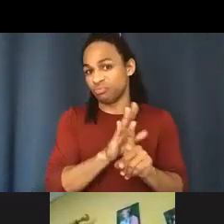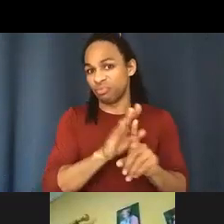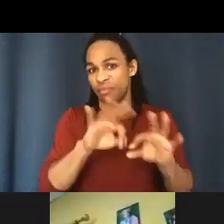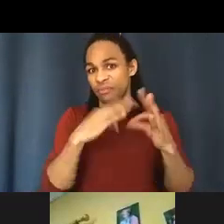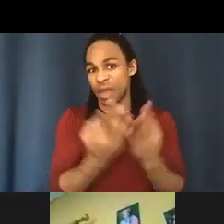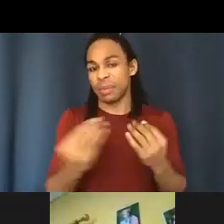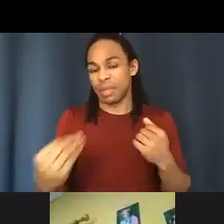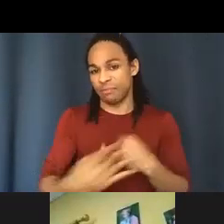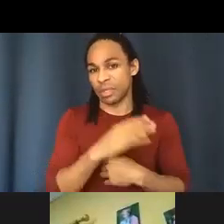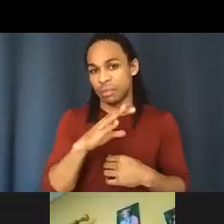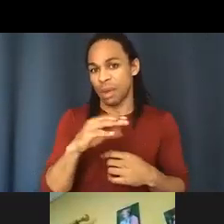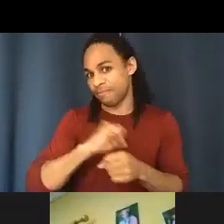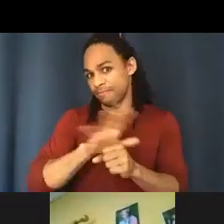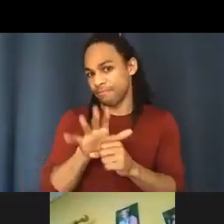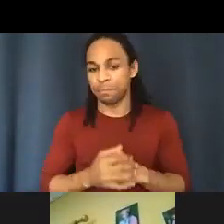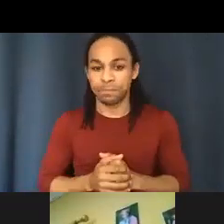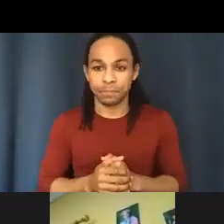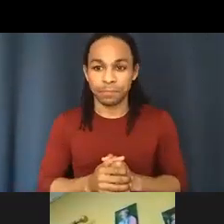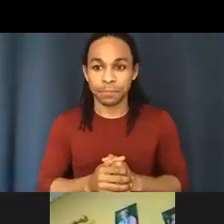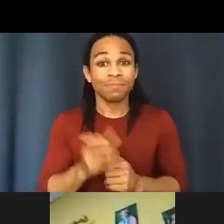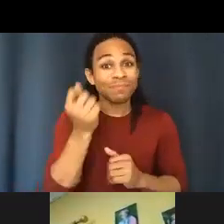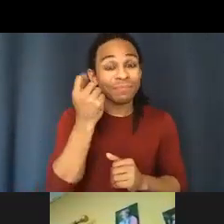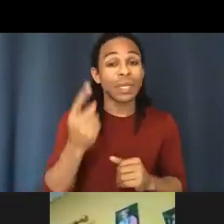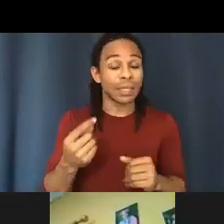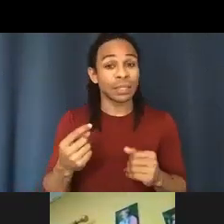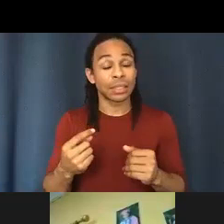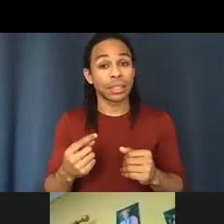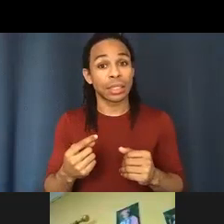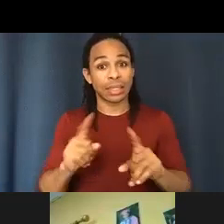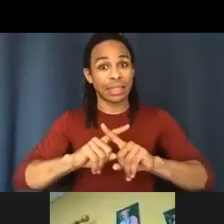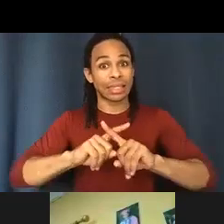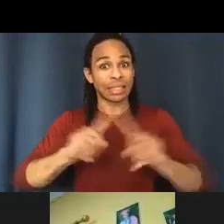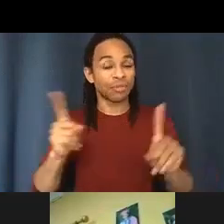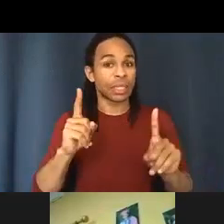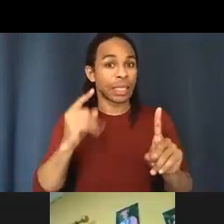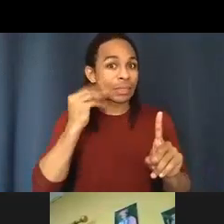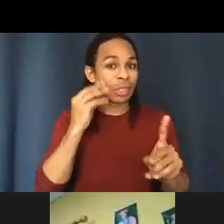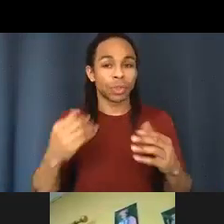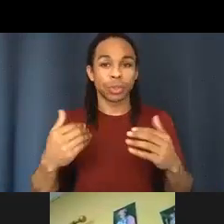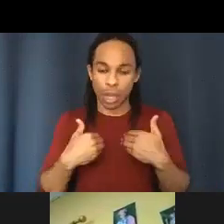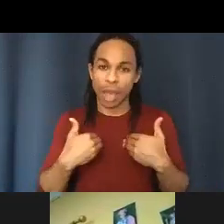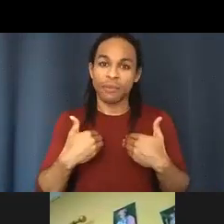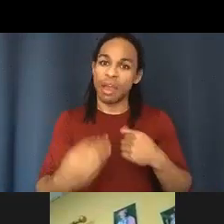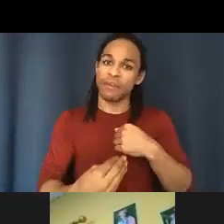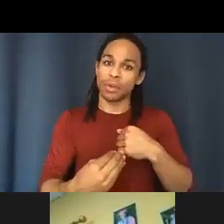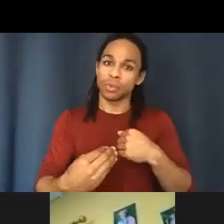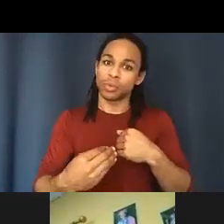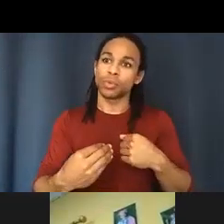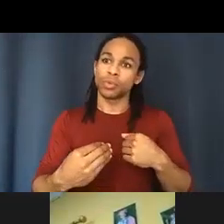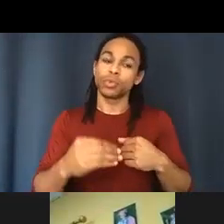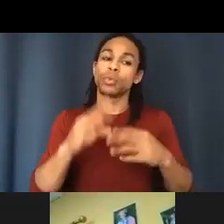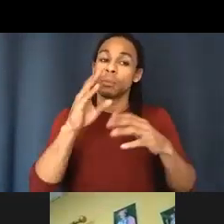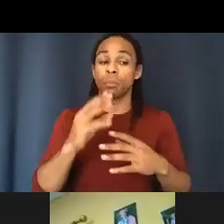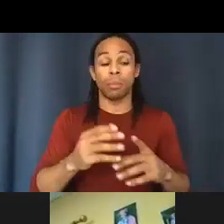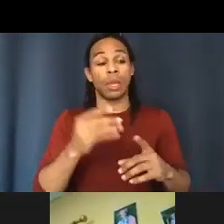be affected by the virus, because the trauma, the emotional pain, the frustration of a person to be told that you